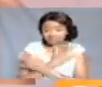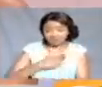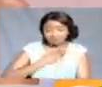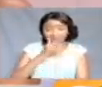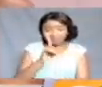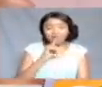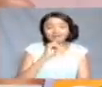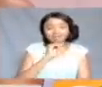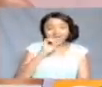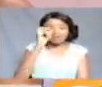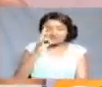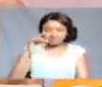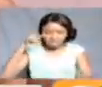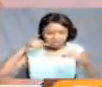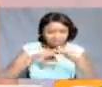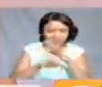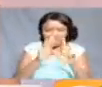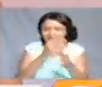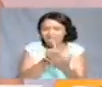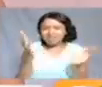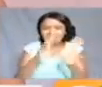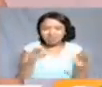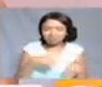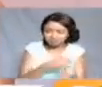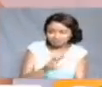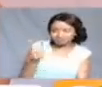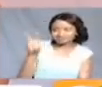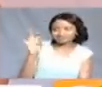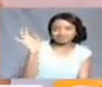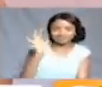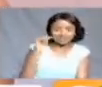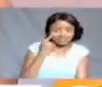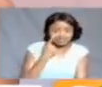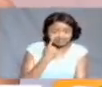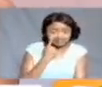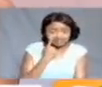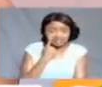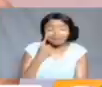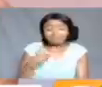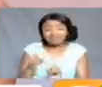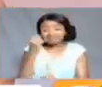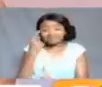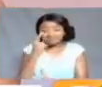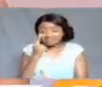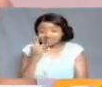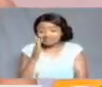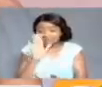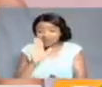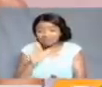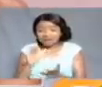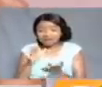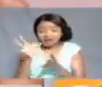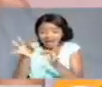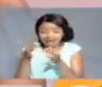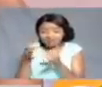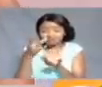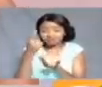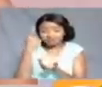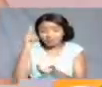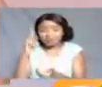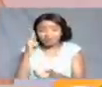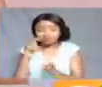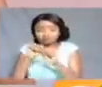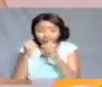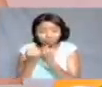he walks into any room, definitely you're going to look at him. So if you see his page, you want to be where he is. So he